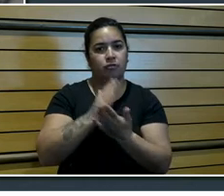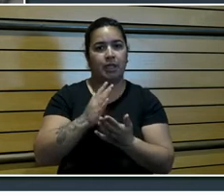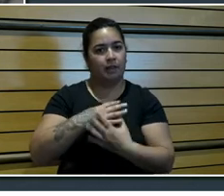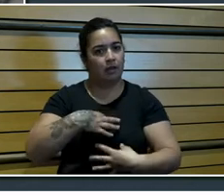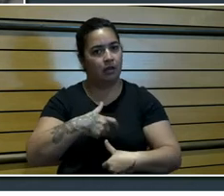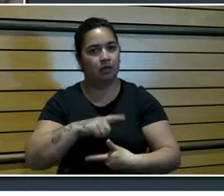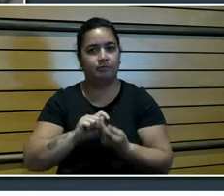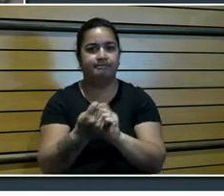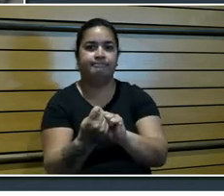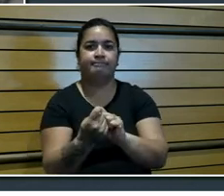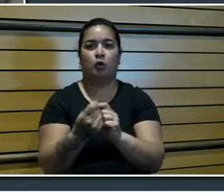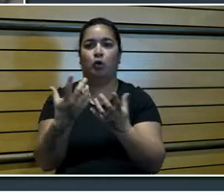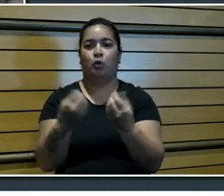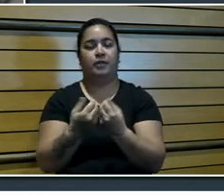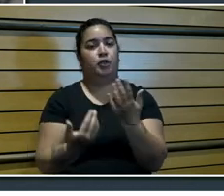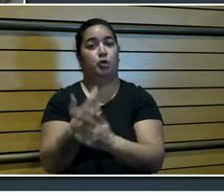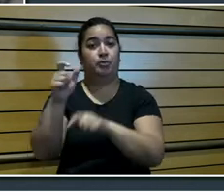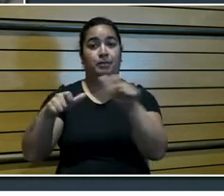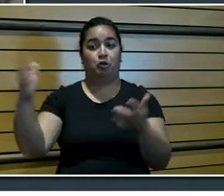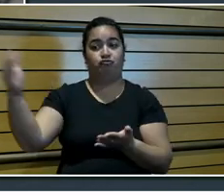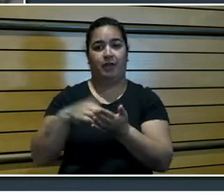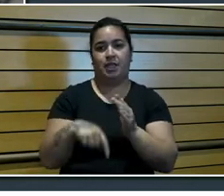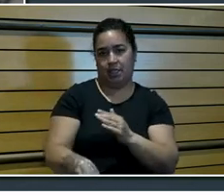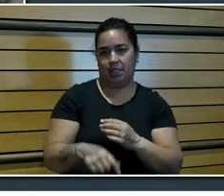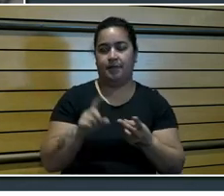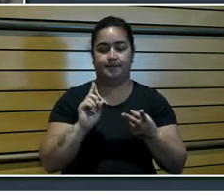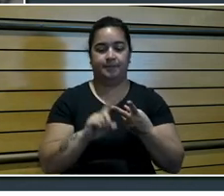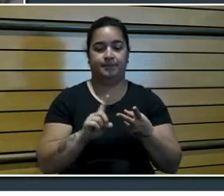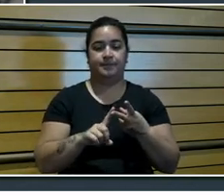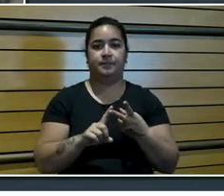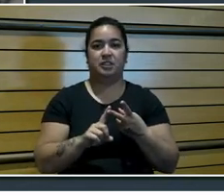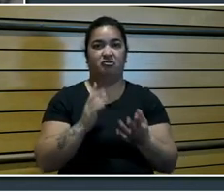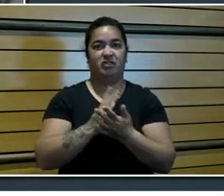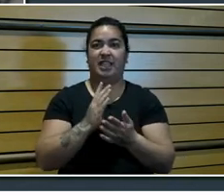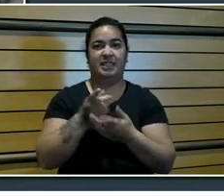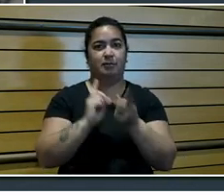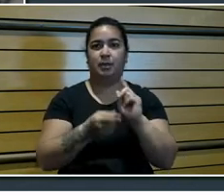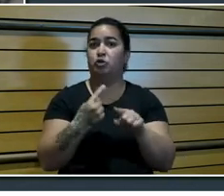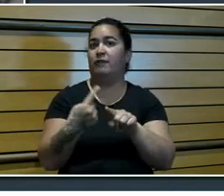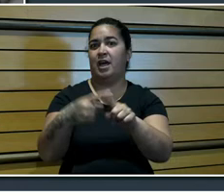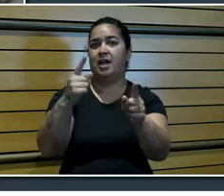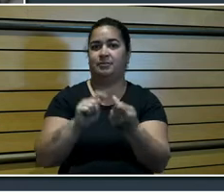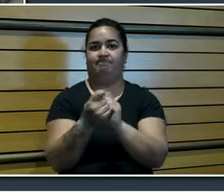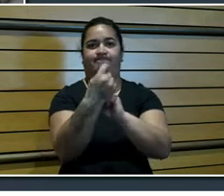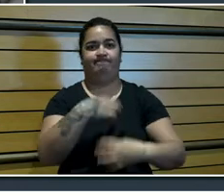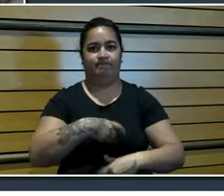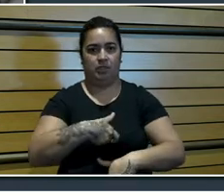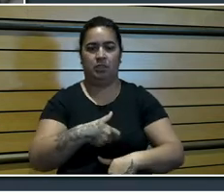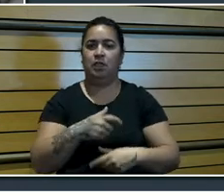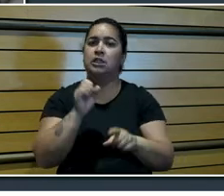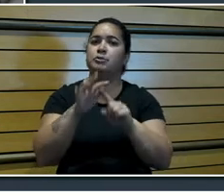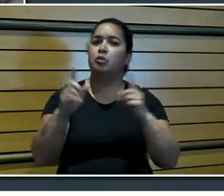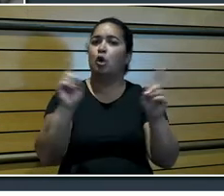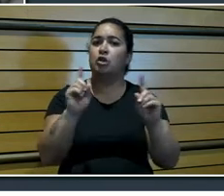colonisers. Two, they adapted too quickly for the likes of many colonisers, for example, in the coastal shipping trade, where their